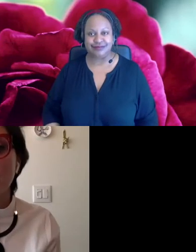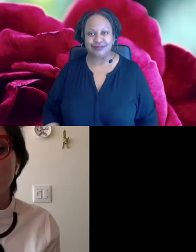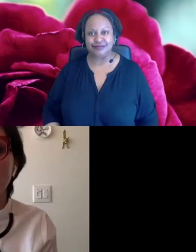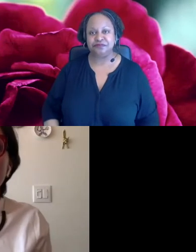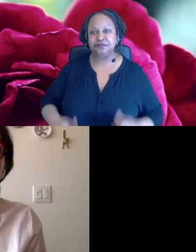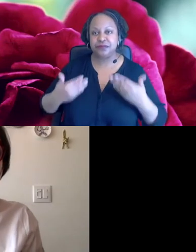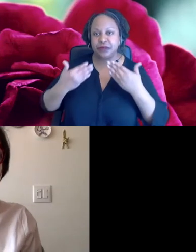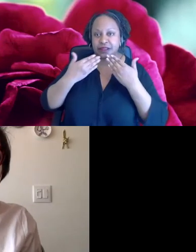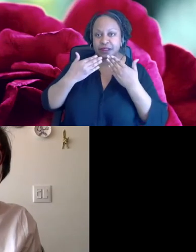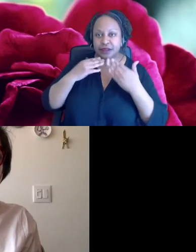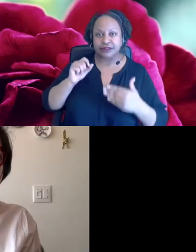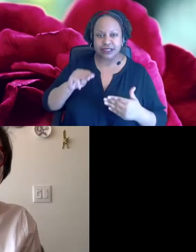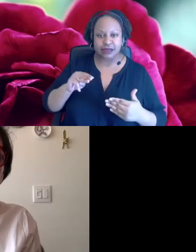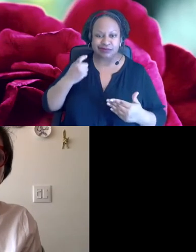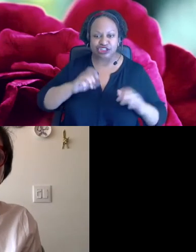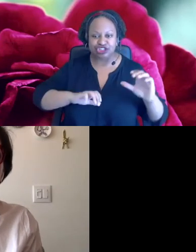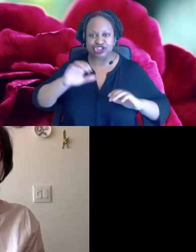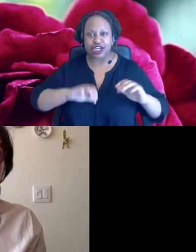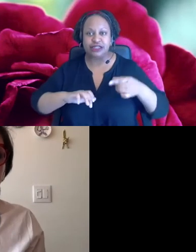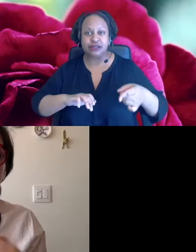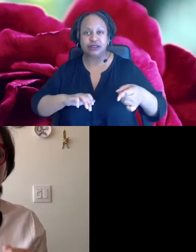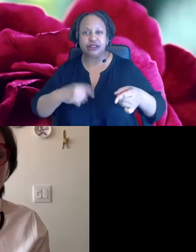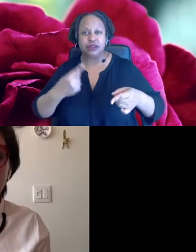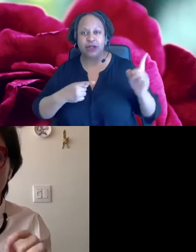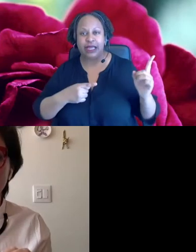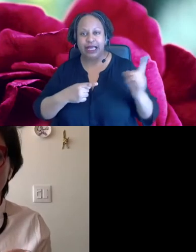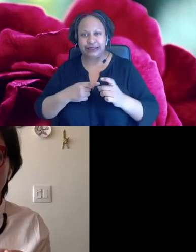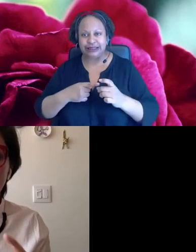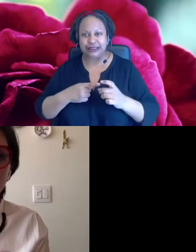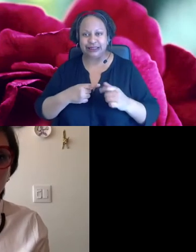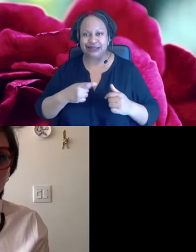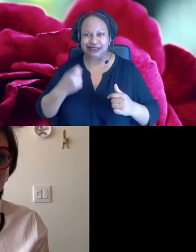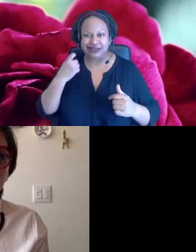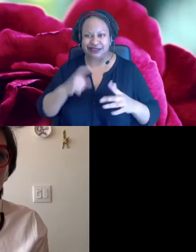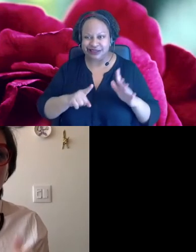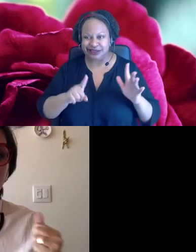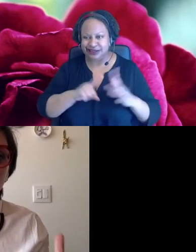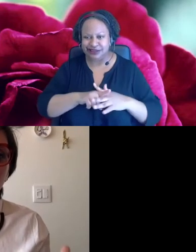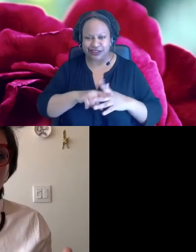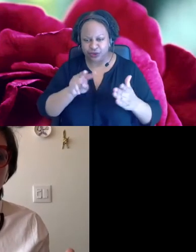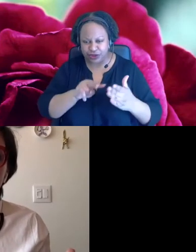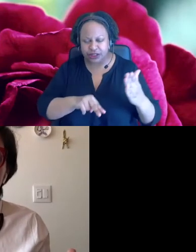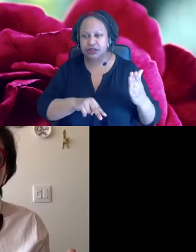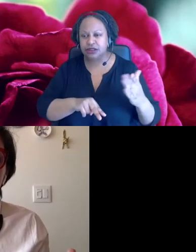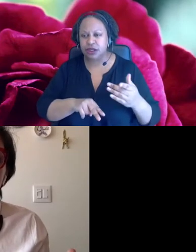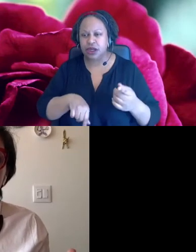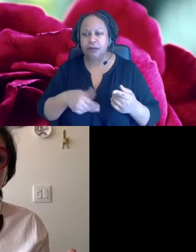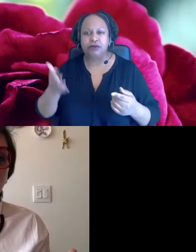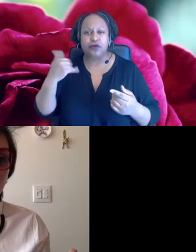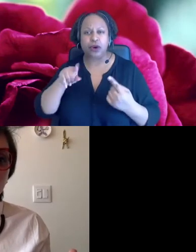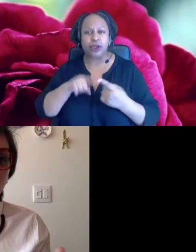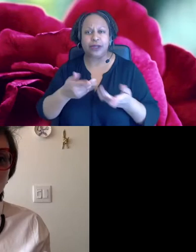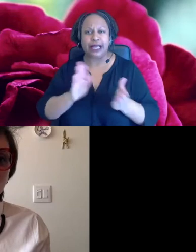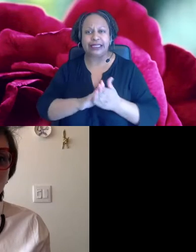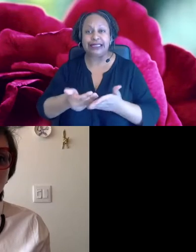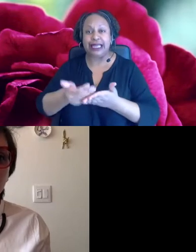Thank you, Sam. Someone in the chat is asking, I suddenly got lost too. Earlier when you mentioned